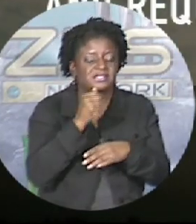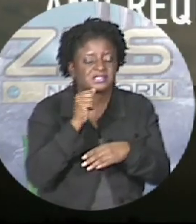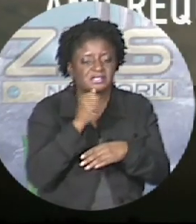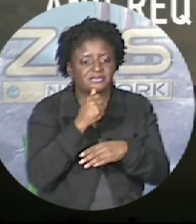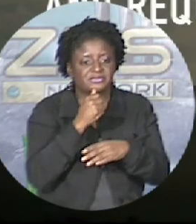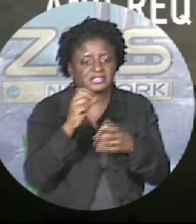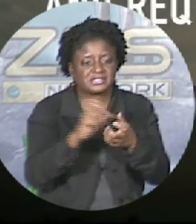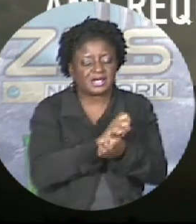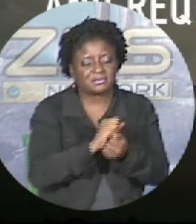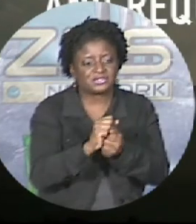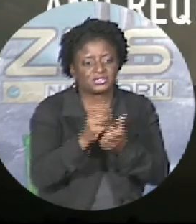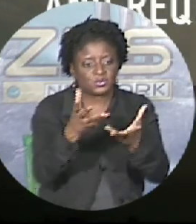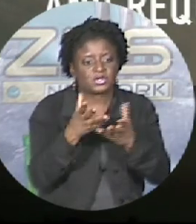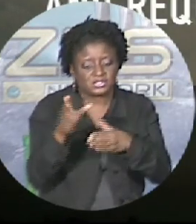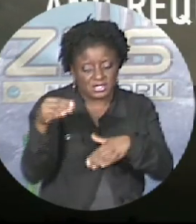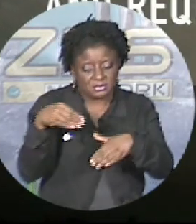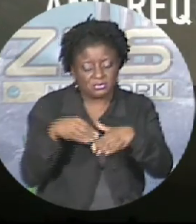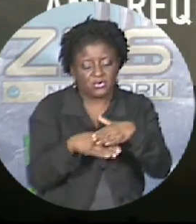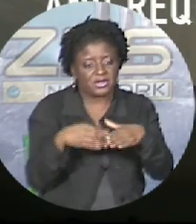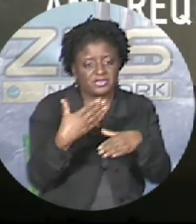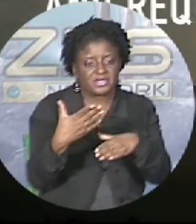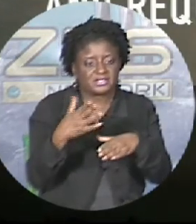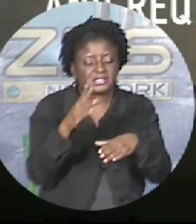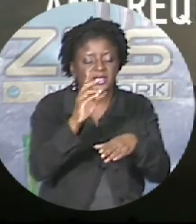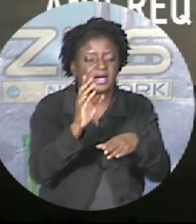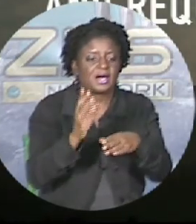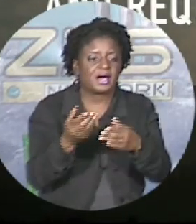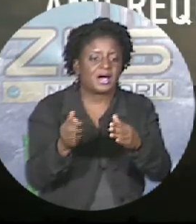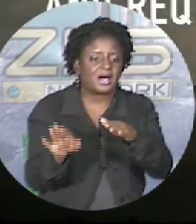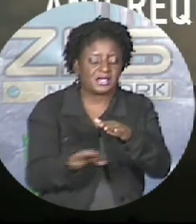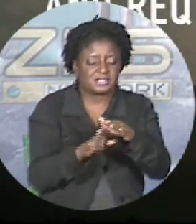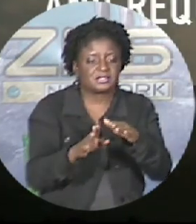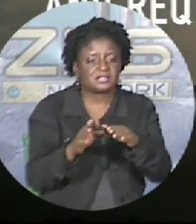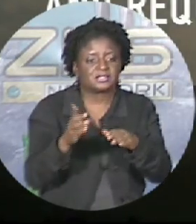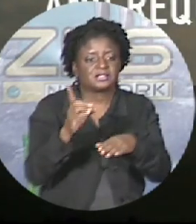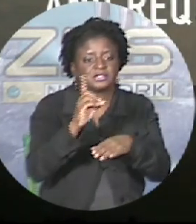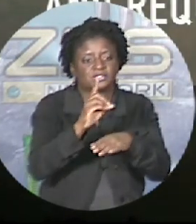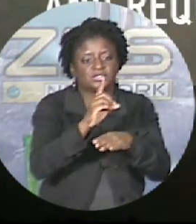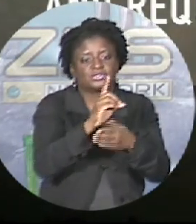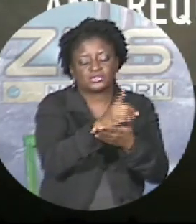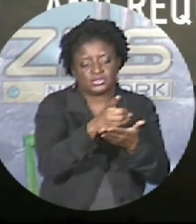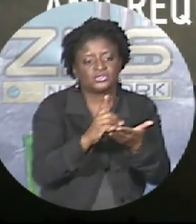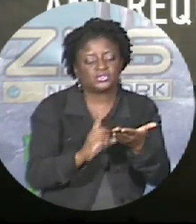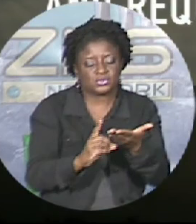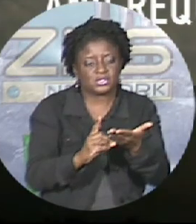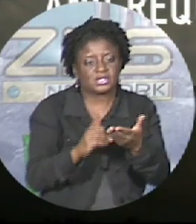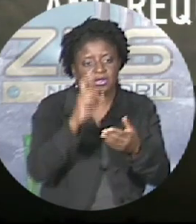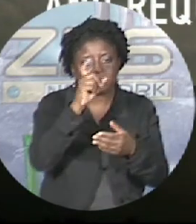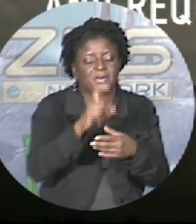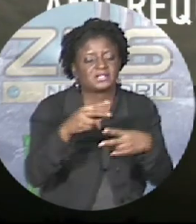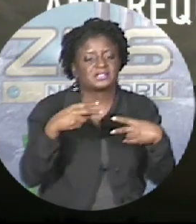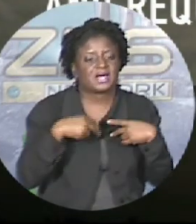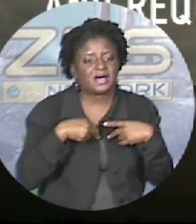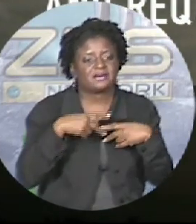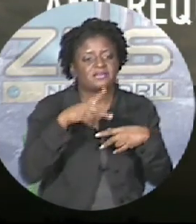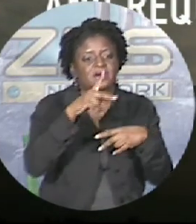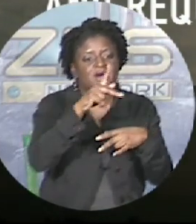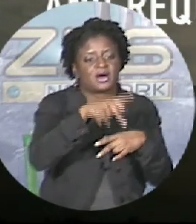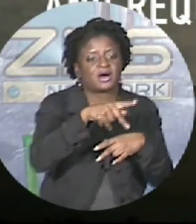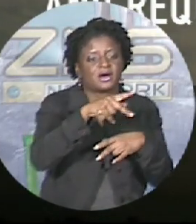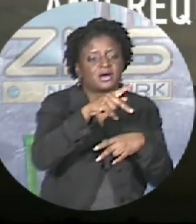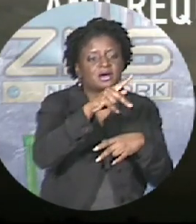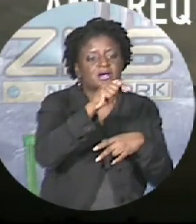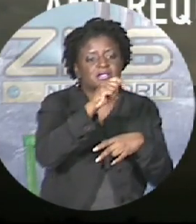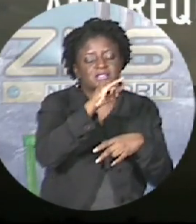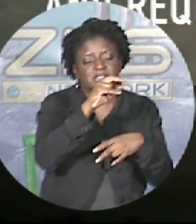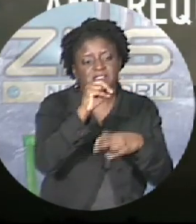under the duty and VAT benefits in the exigency order for foreign and local purchases, you should have a valid TIN and must obtain prior approval